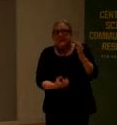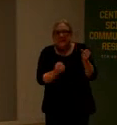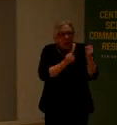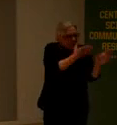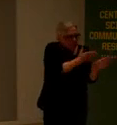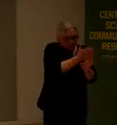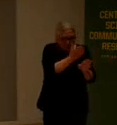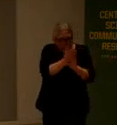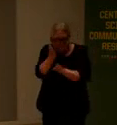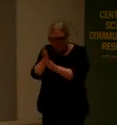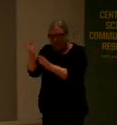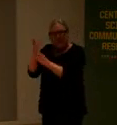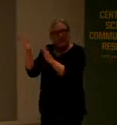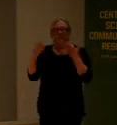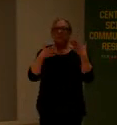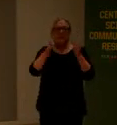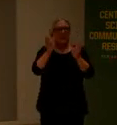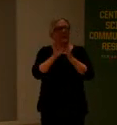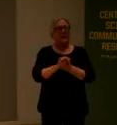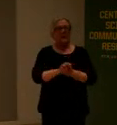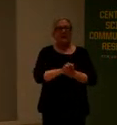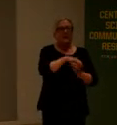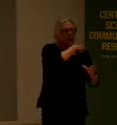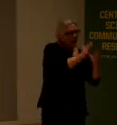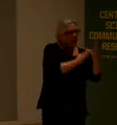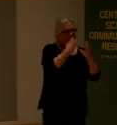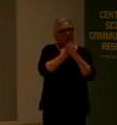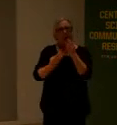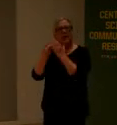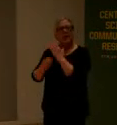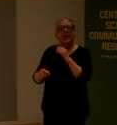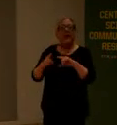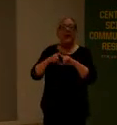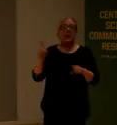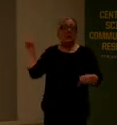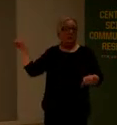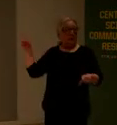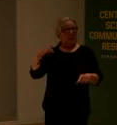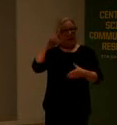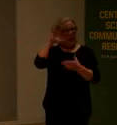multi-sectoral, transdisciplinary way. But I believe that this is the pathway